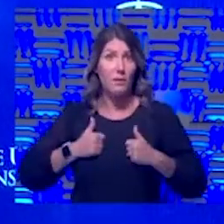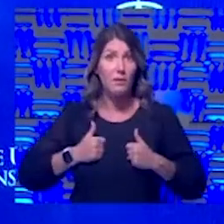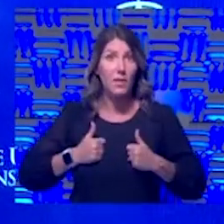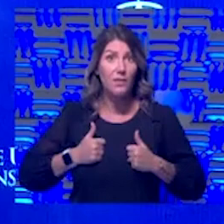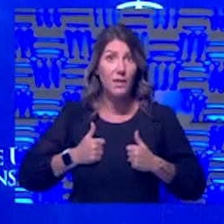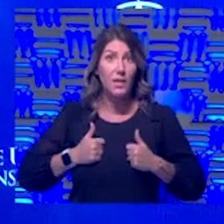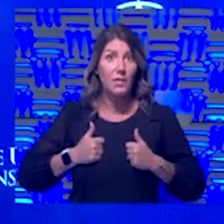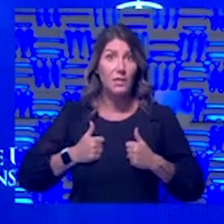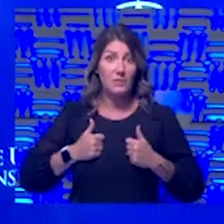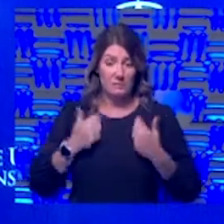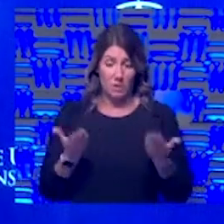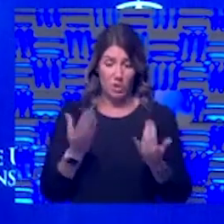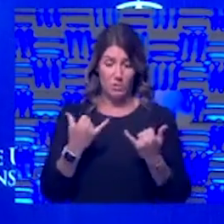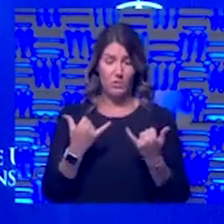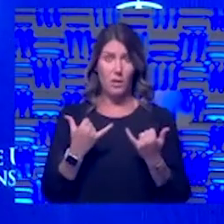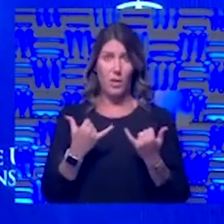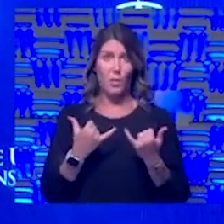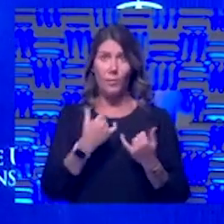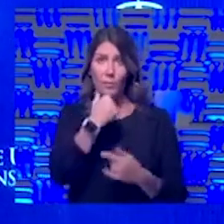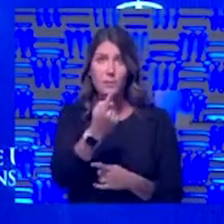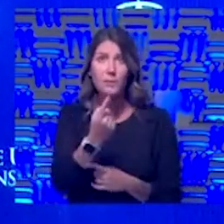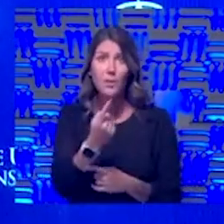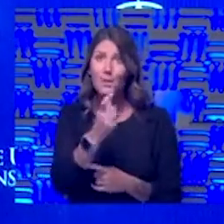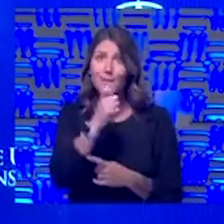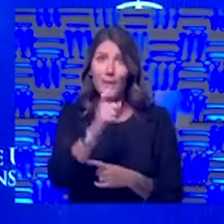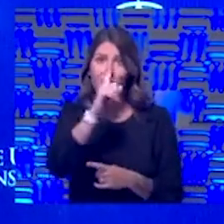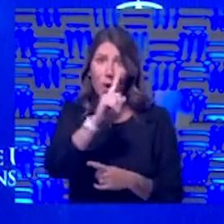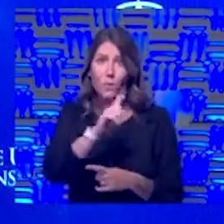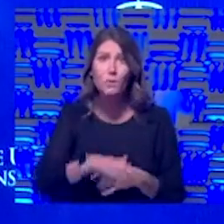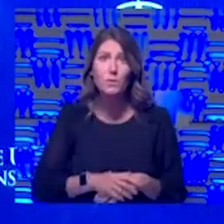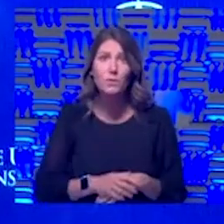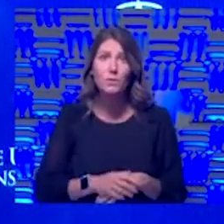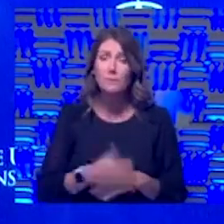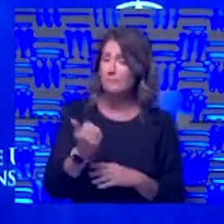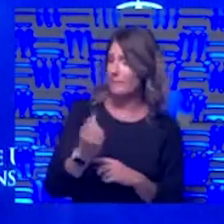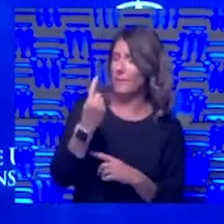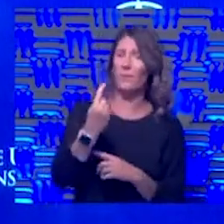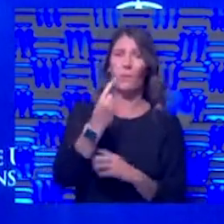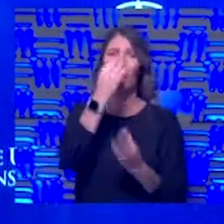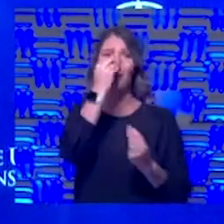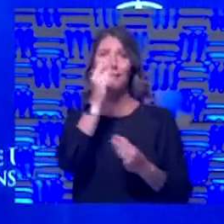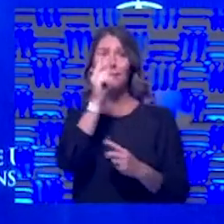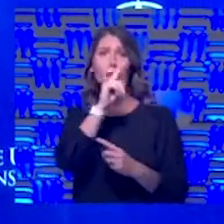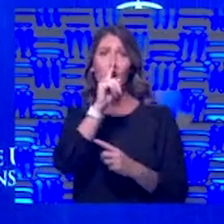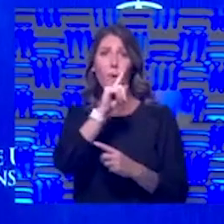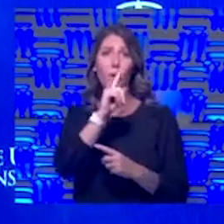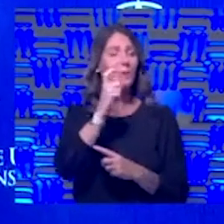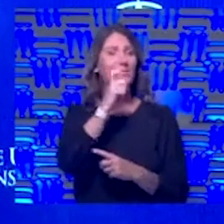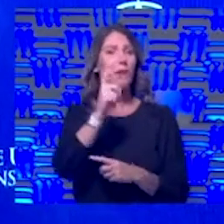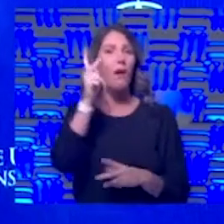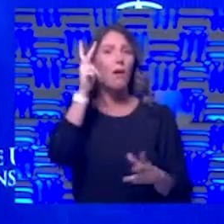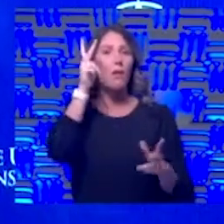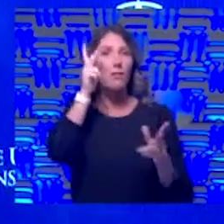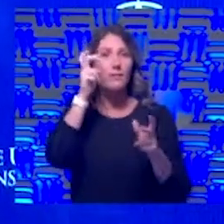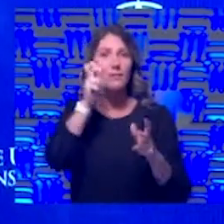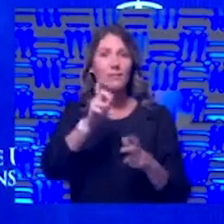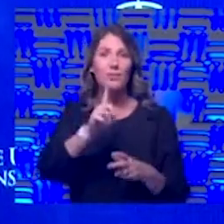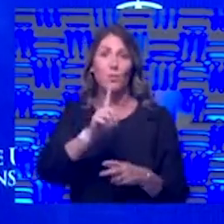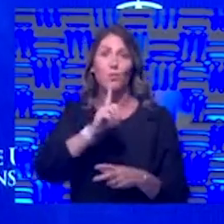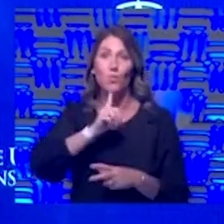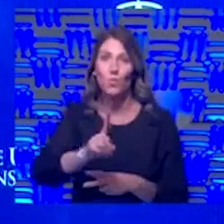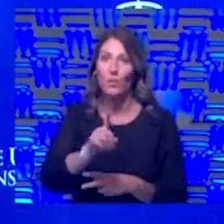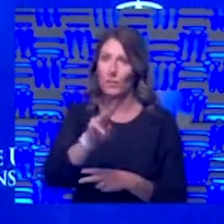tell you it's absolutely not a hoax. Mm-hmm. And anyone who thinks it's a hoax is probably not listening to real news.